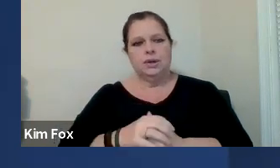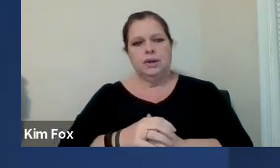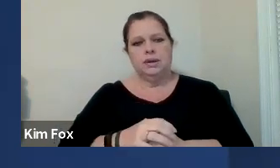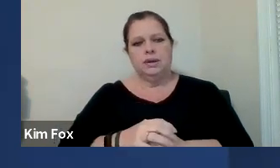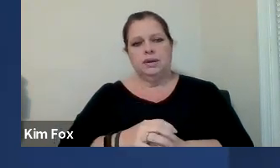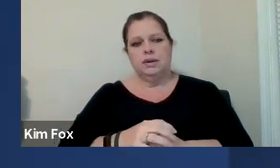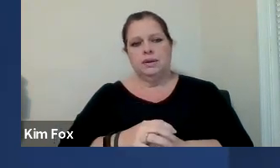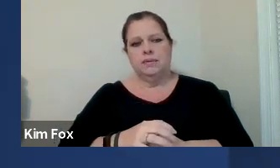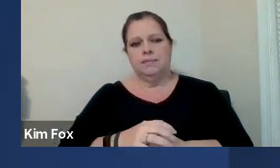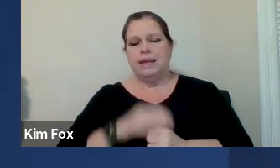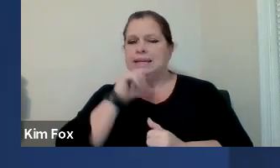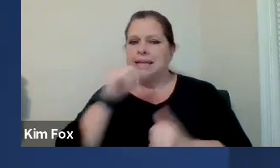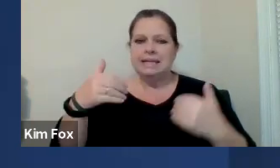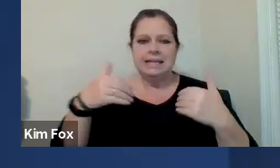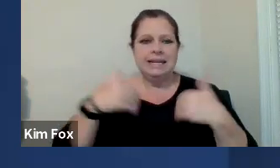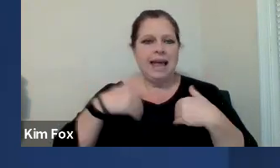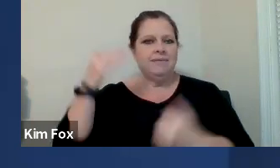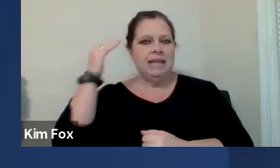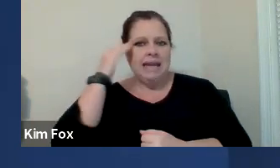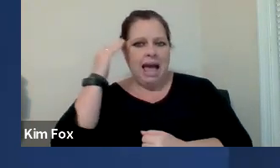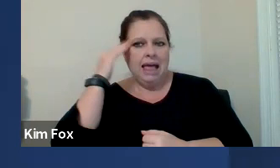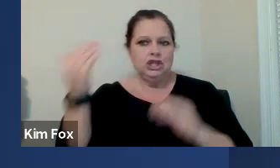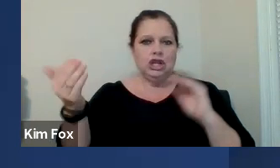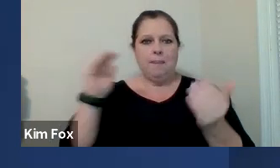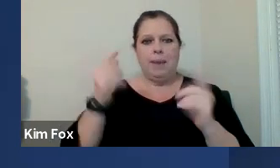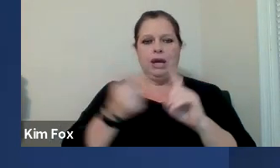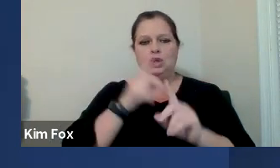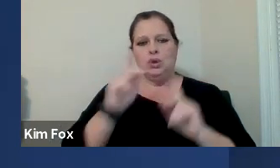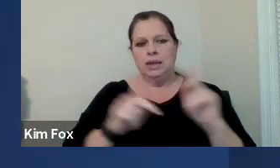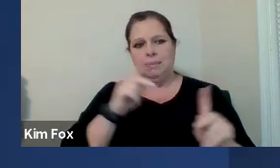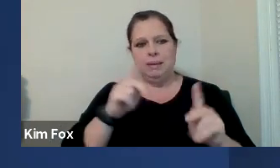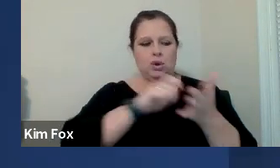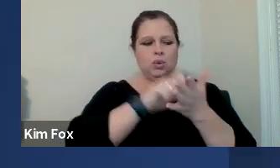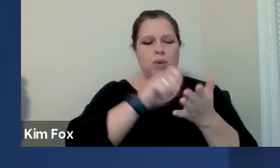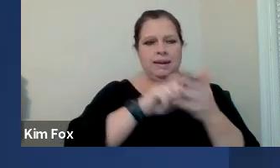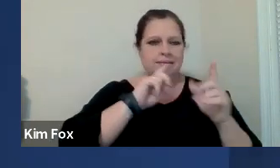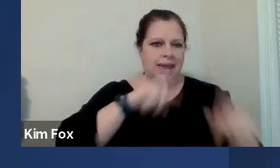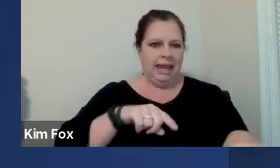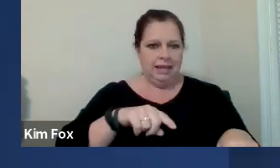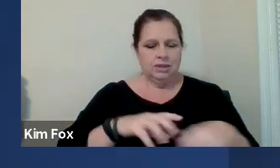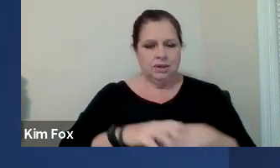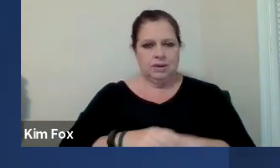that doesn't have the base knowledge compared to the people that are writing the answers.